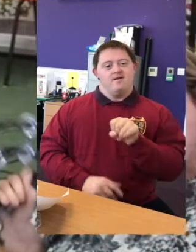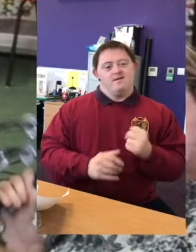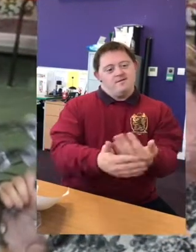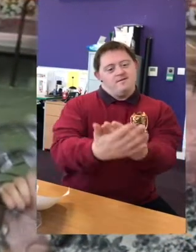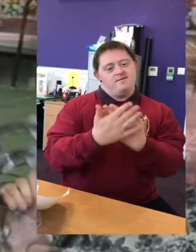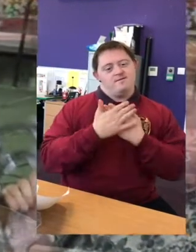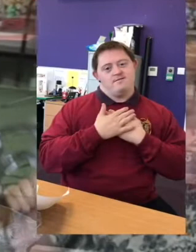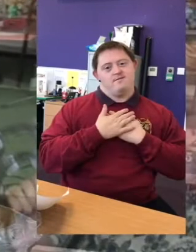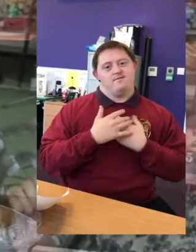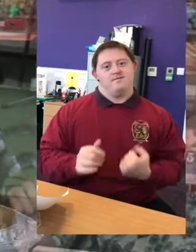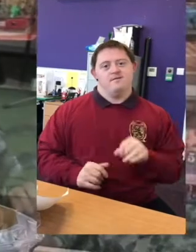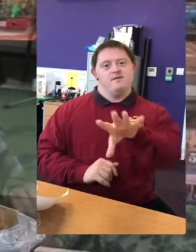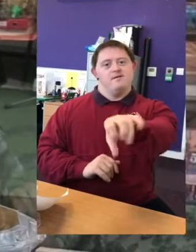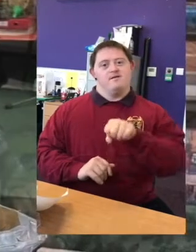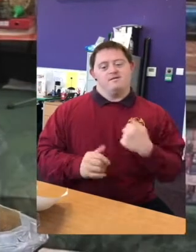Take a